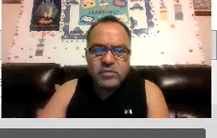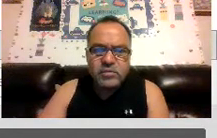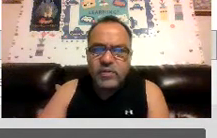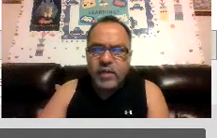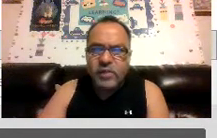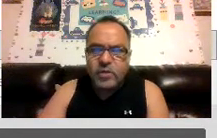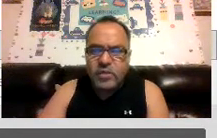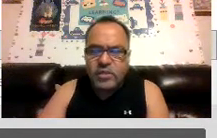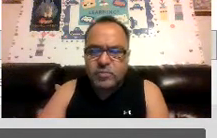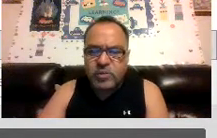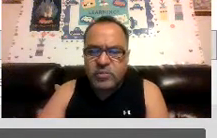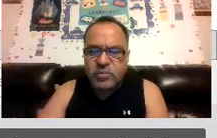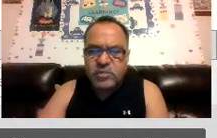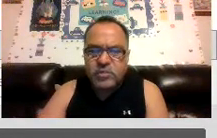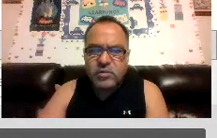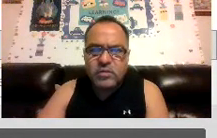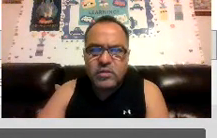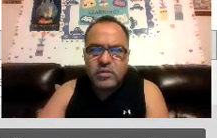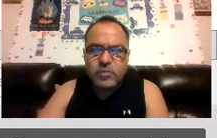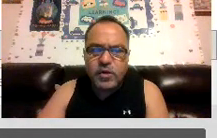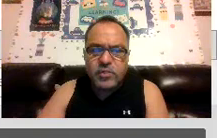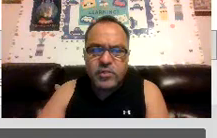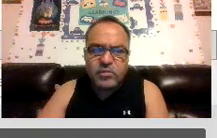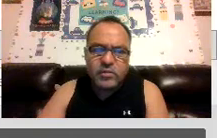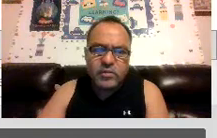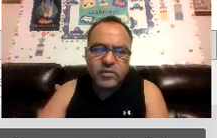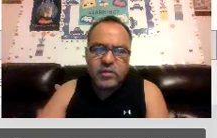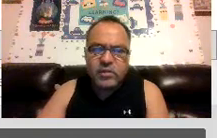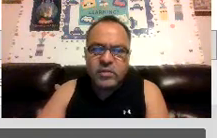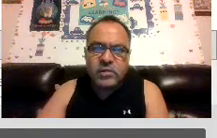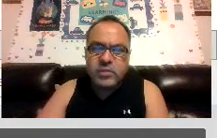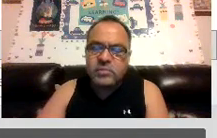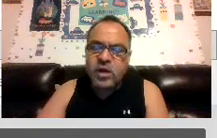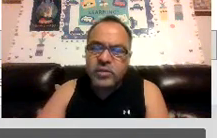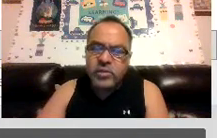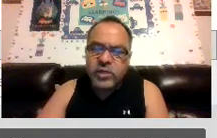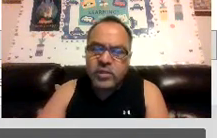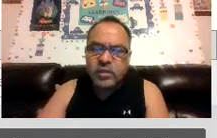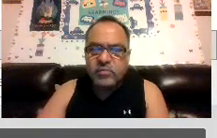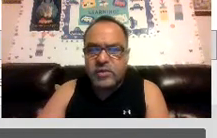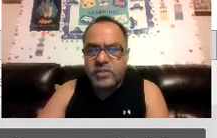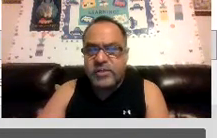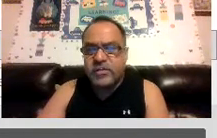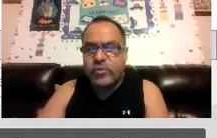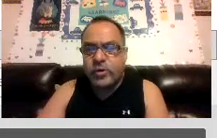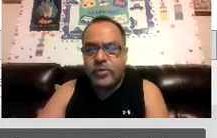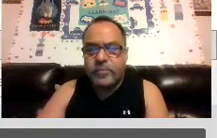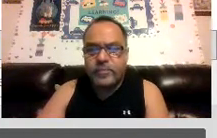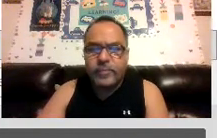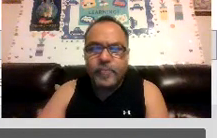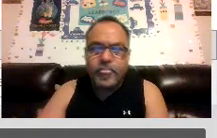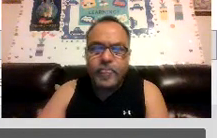She doesn't look very happy. The experiment? What are they experimenting with? Oh, this is a modern tale, because I see a